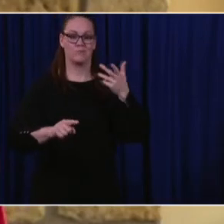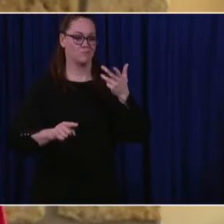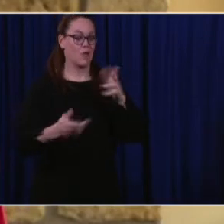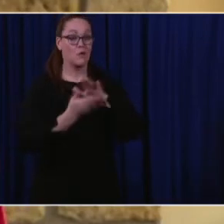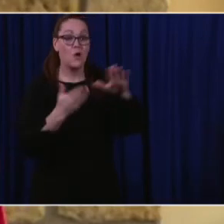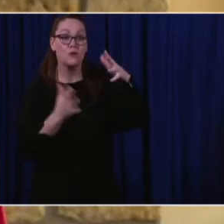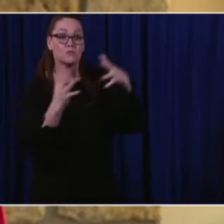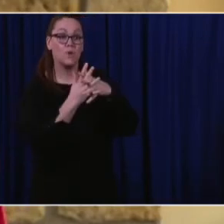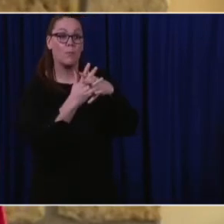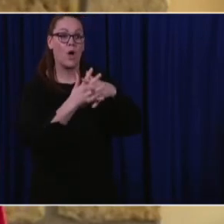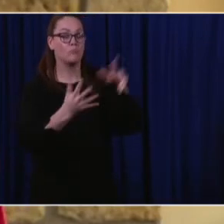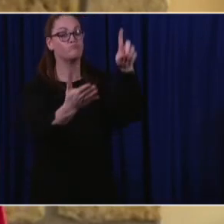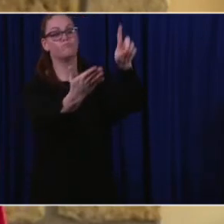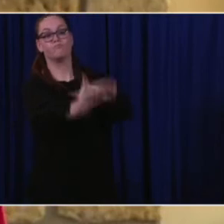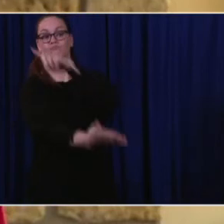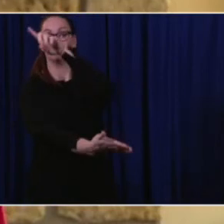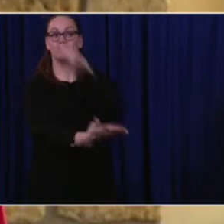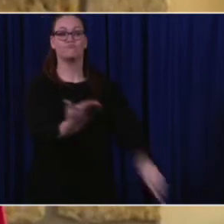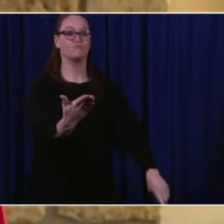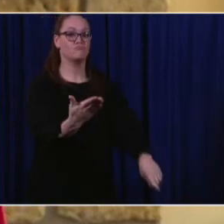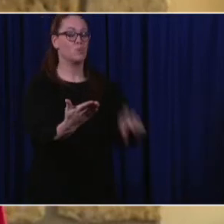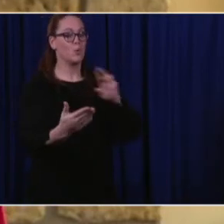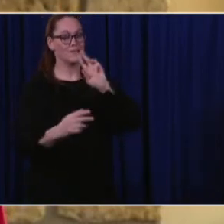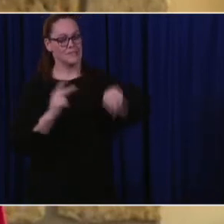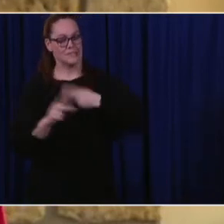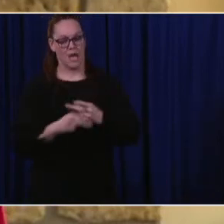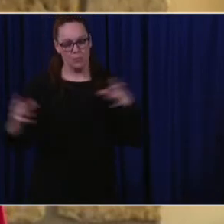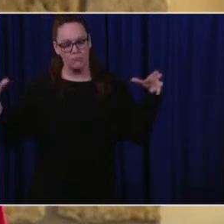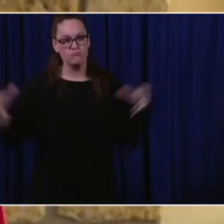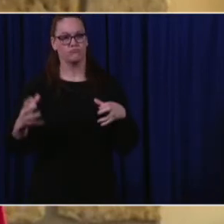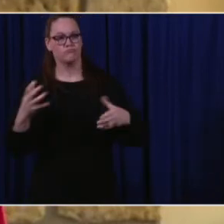avoid these super spreader or mini super spreader events?